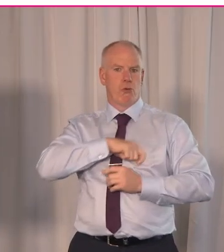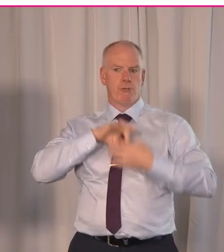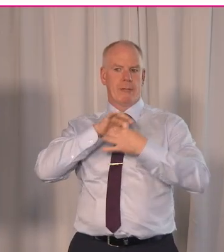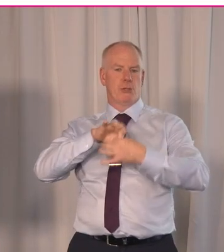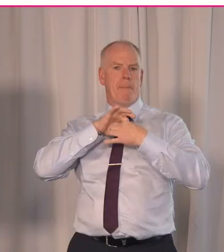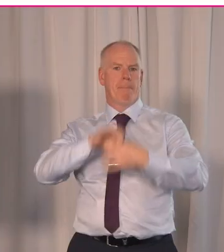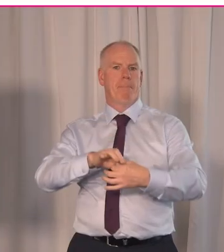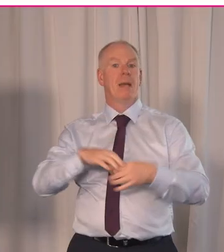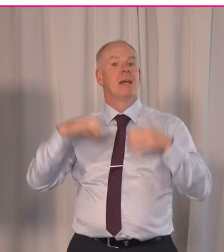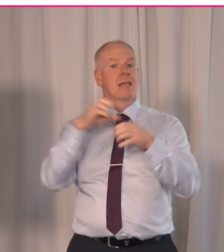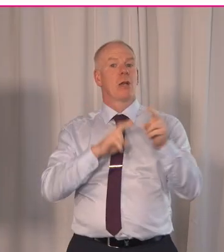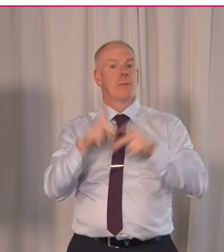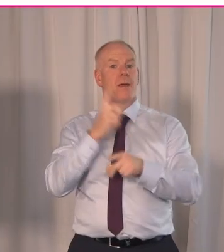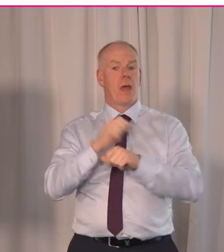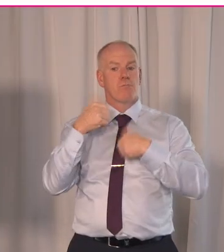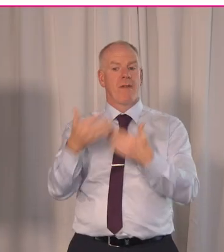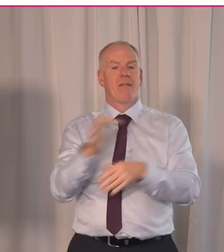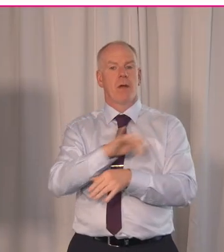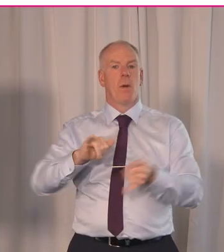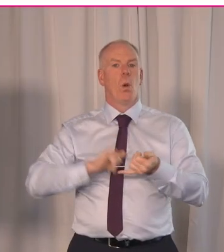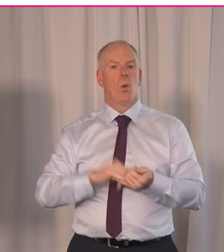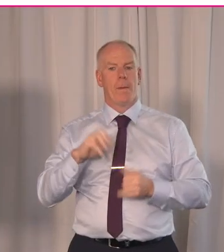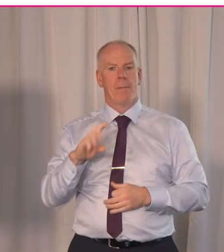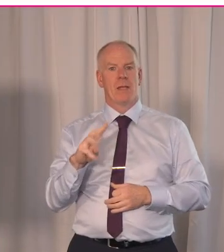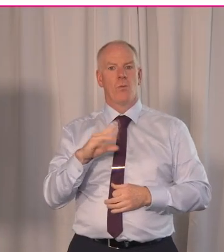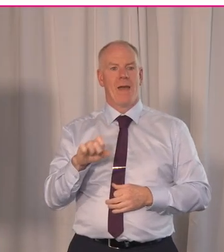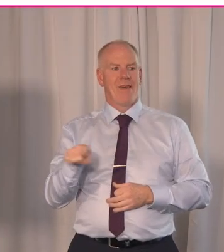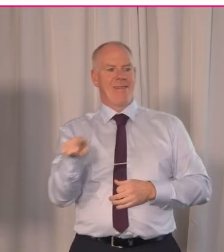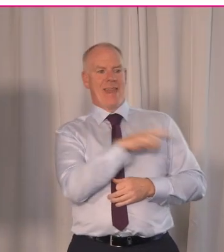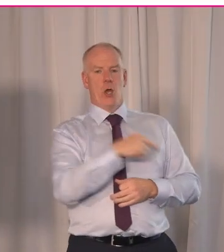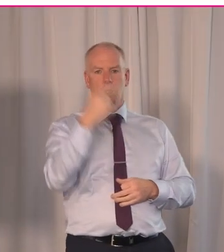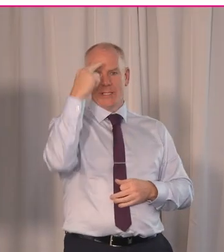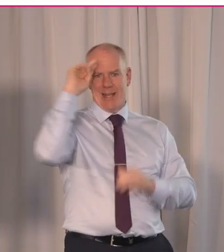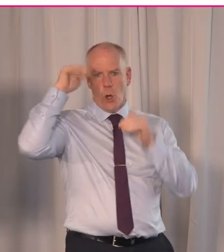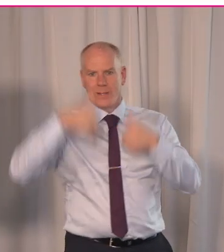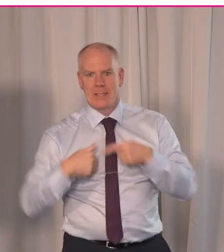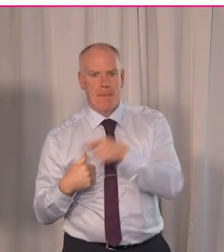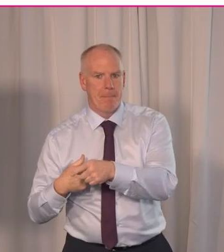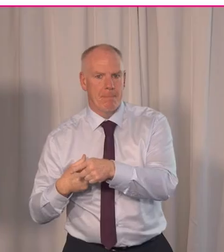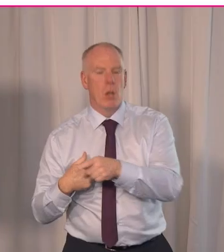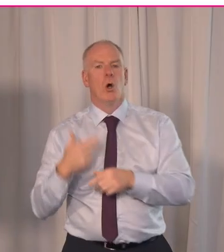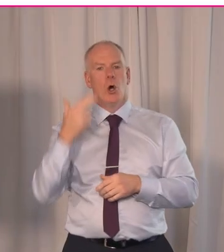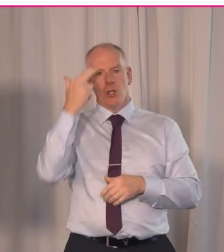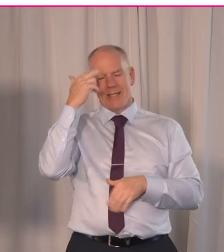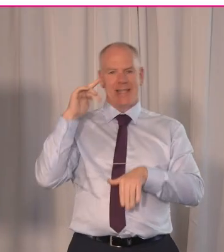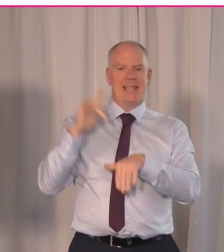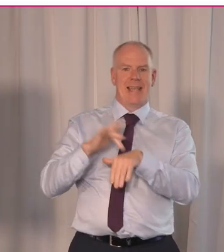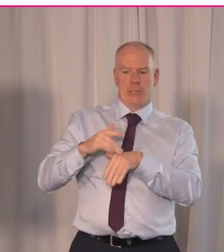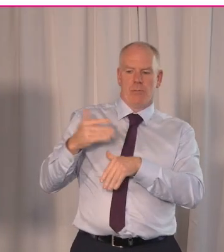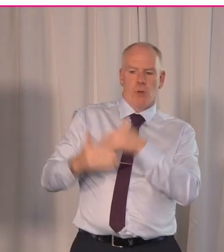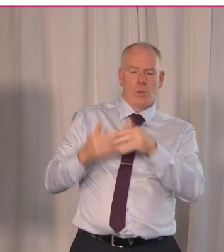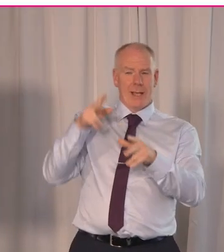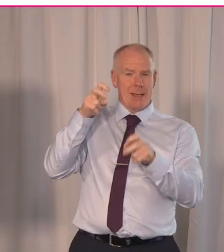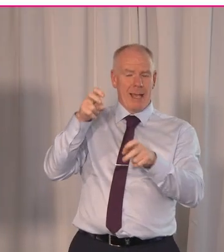relationships. Care should be provided by midwives who understand autism. Sensory processing needs to be supported